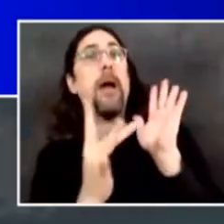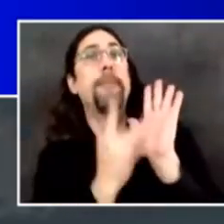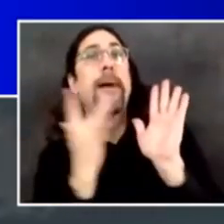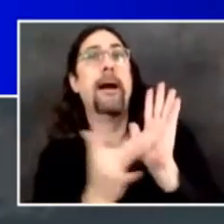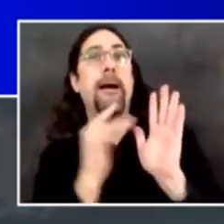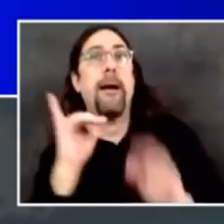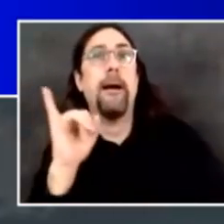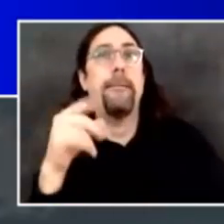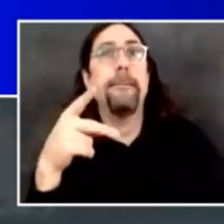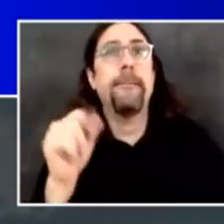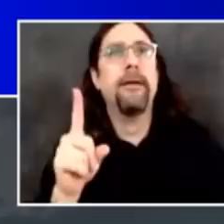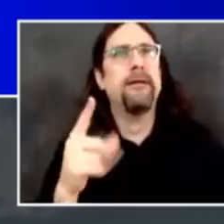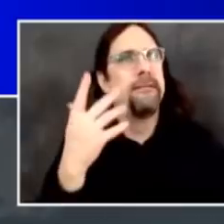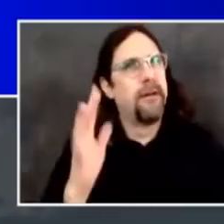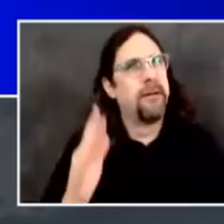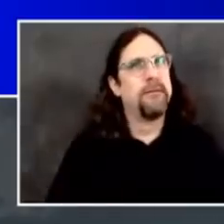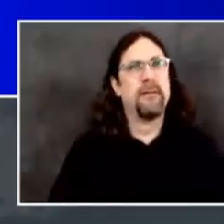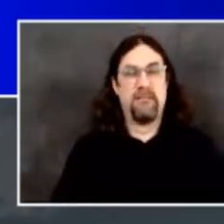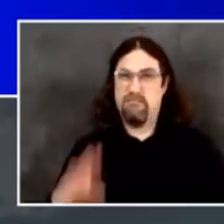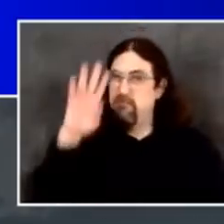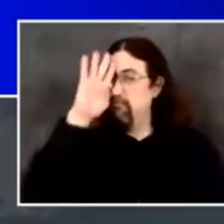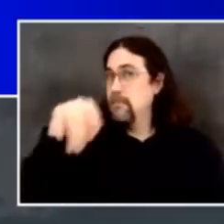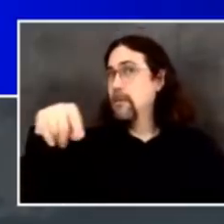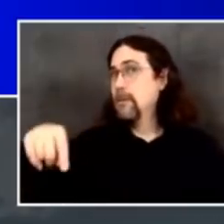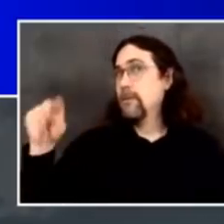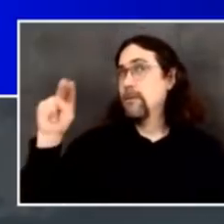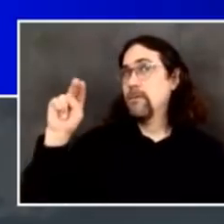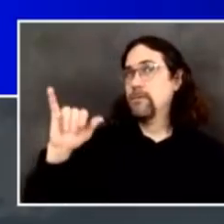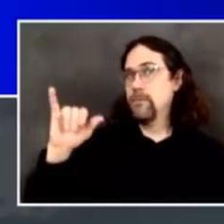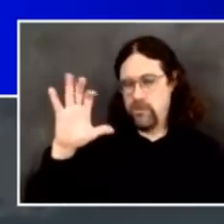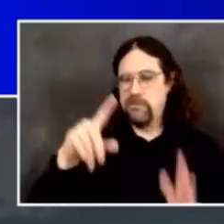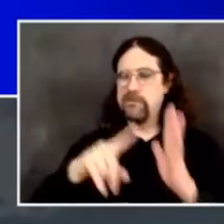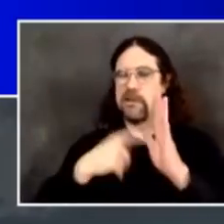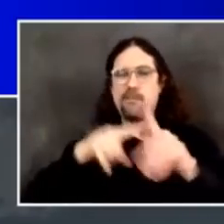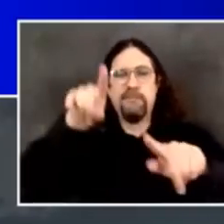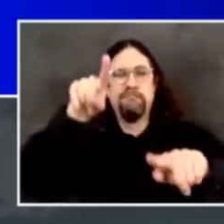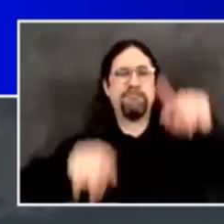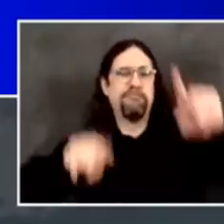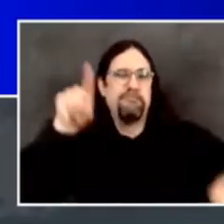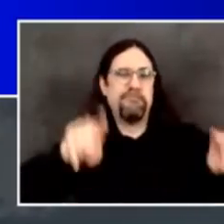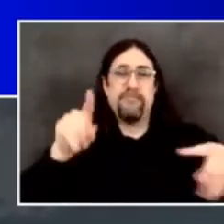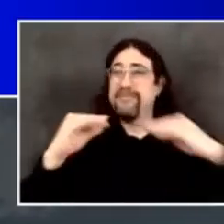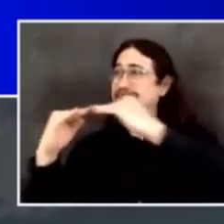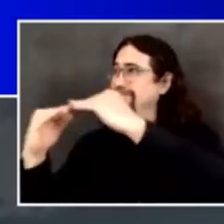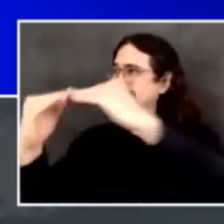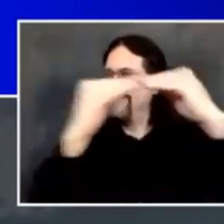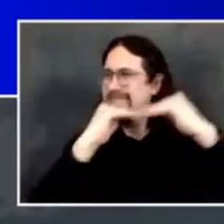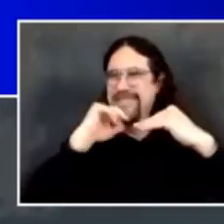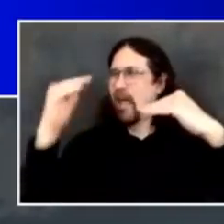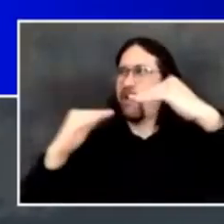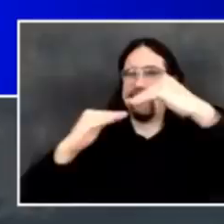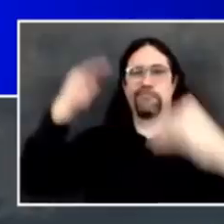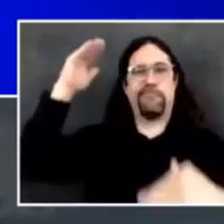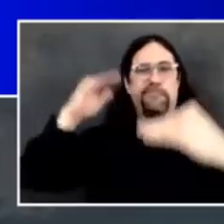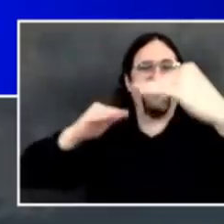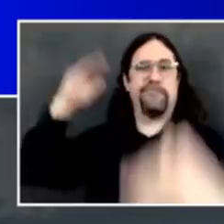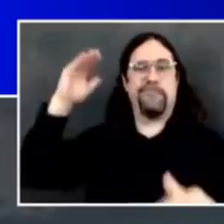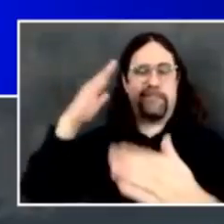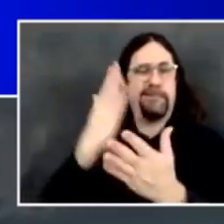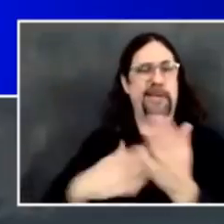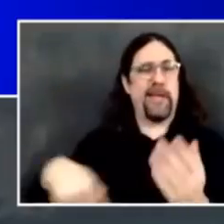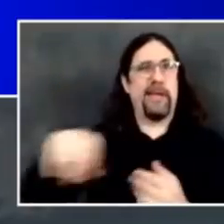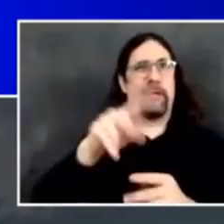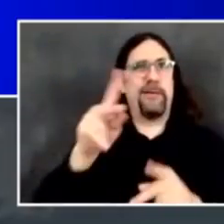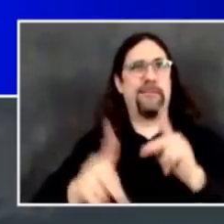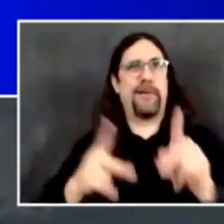technology, and huge numbers of kids just didn't have access to the technology that so many other New Yorkers consider to be absolutely basic to their